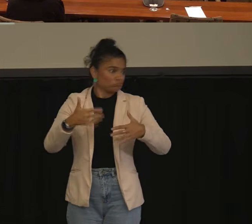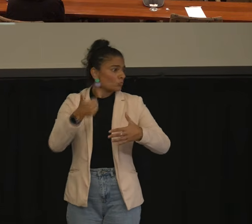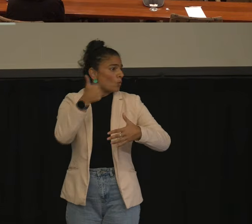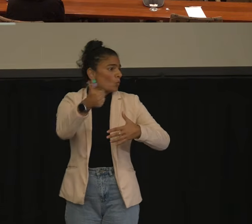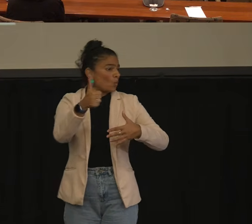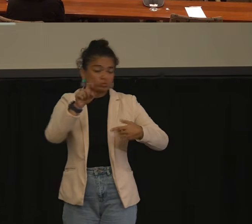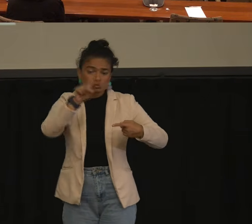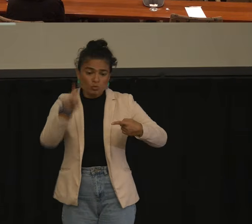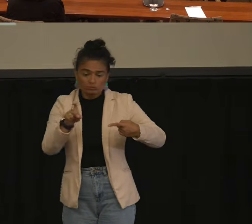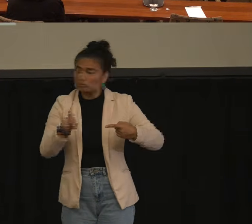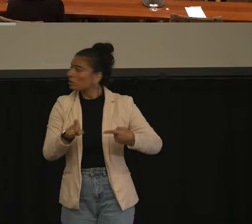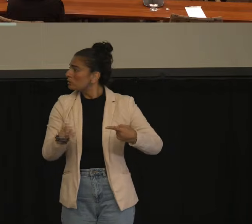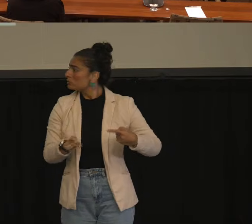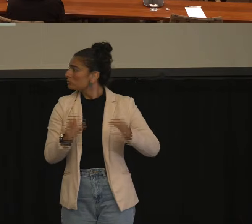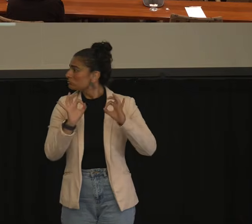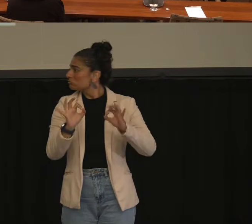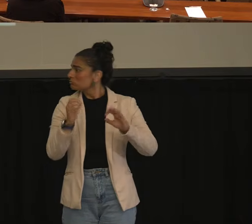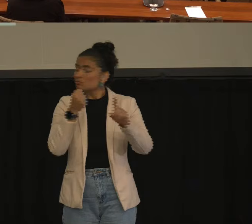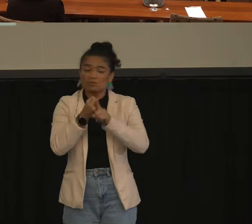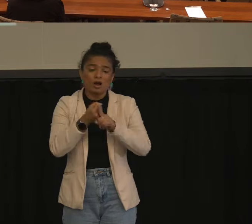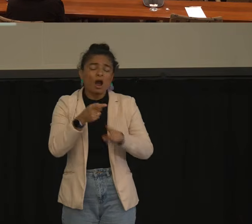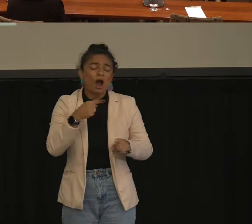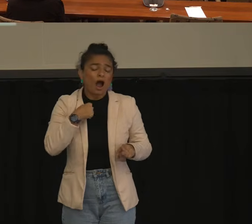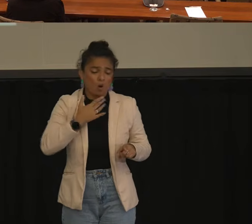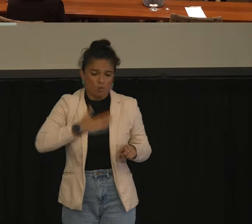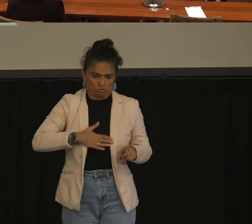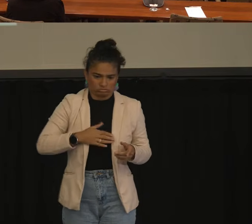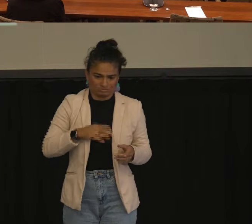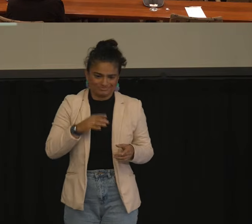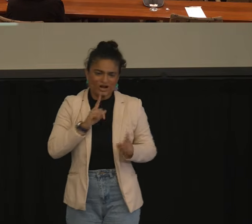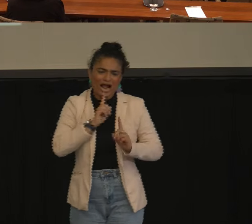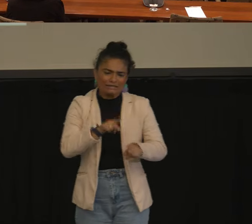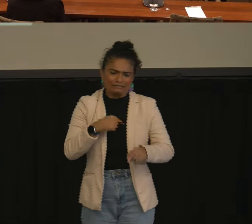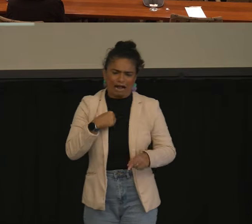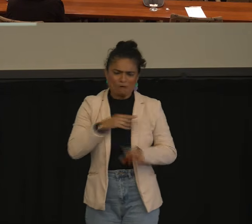So to both Francois and Emily, thank you so much for your questions.